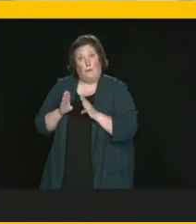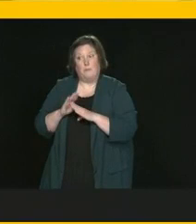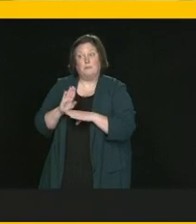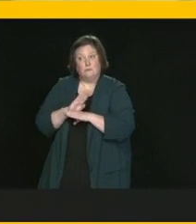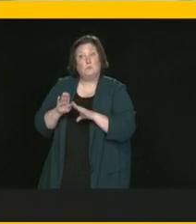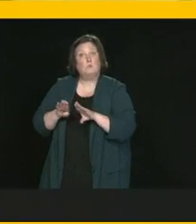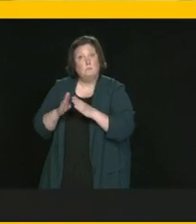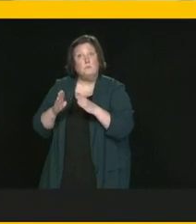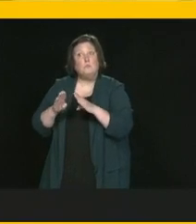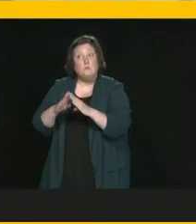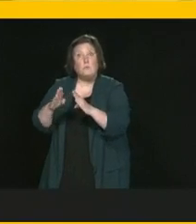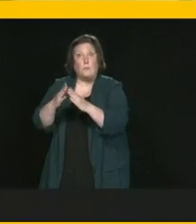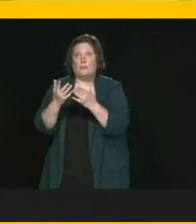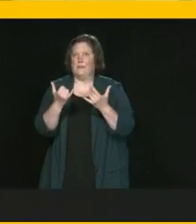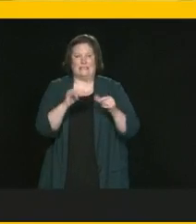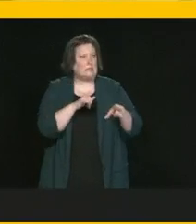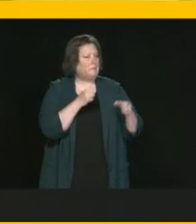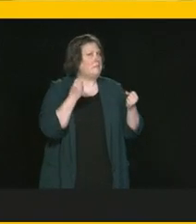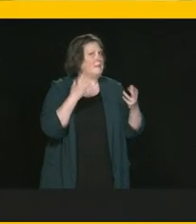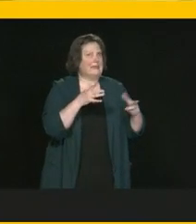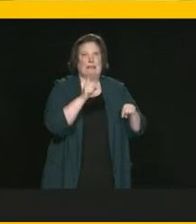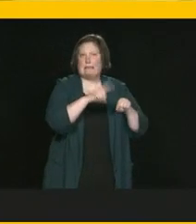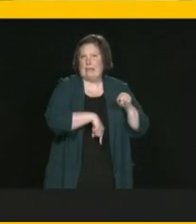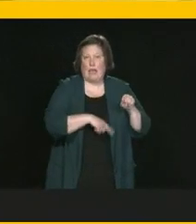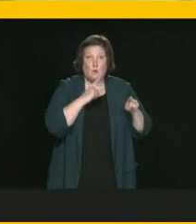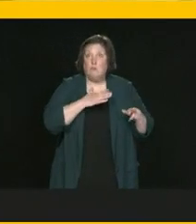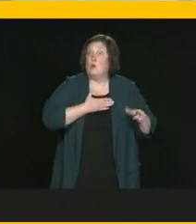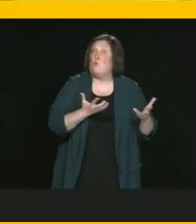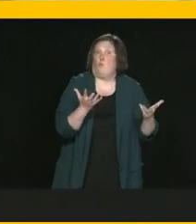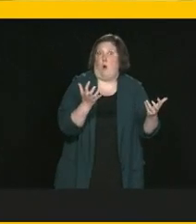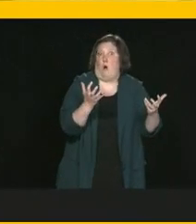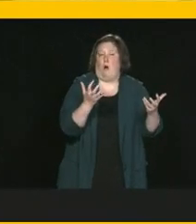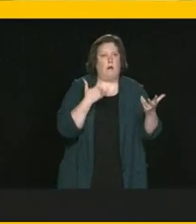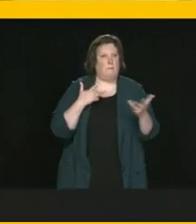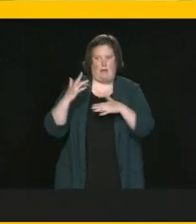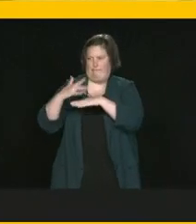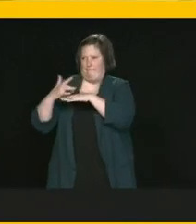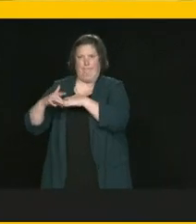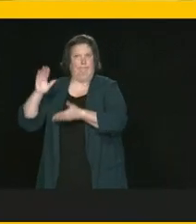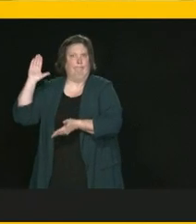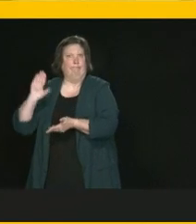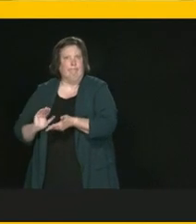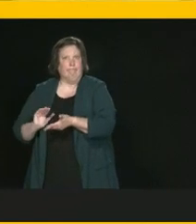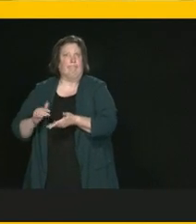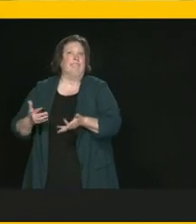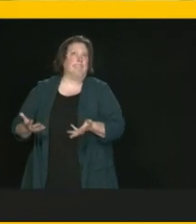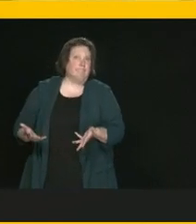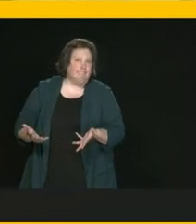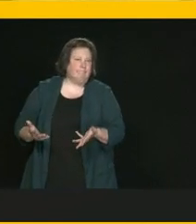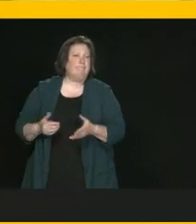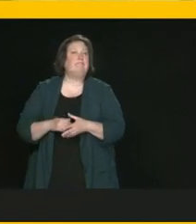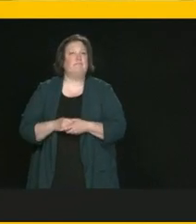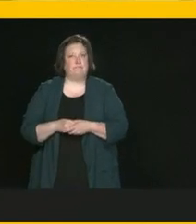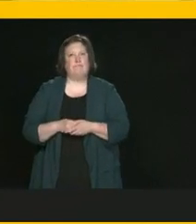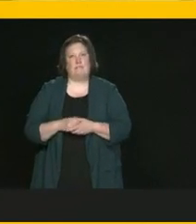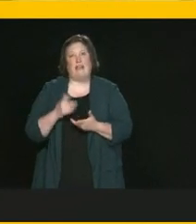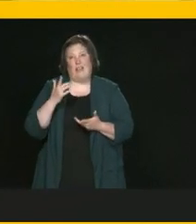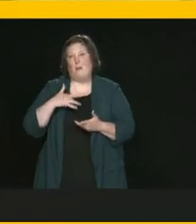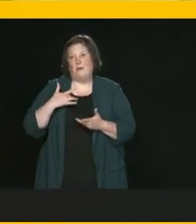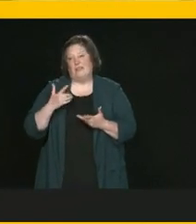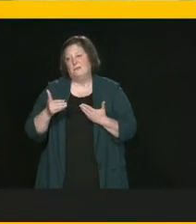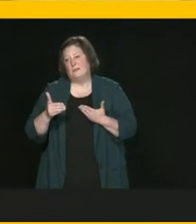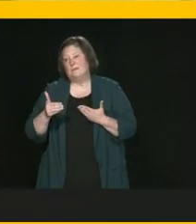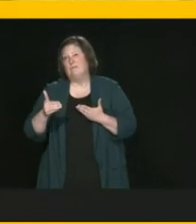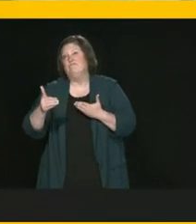are many, many more people out of work, willing to work, than there are jobs available. And that'll be the story for the coming weeks as